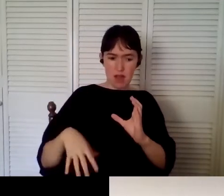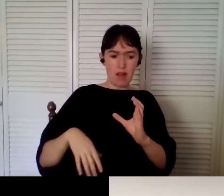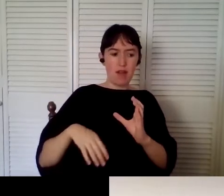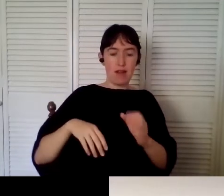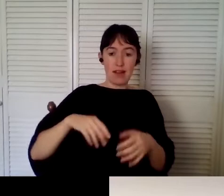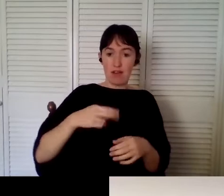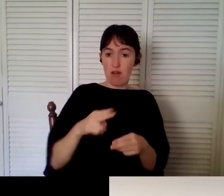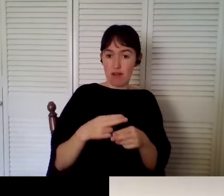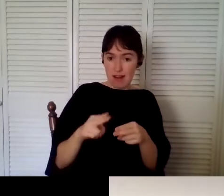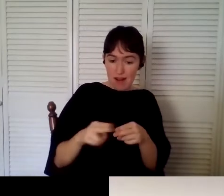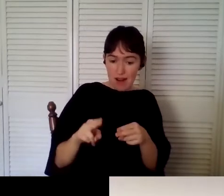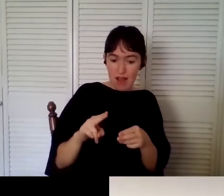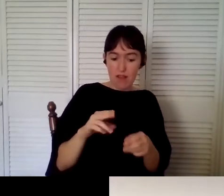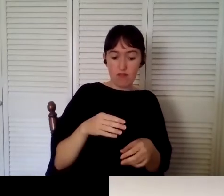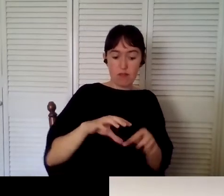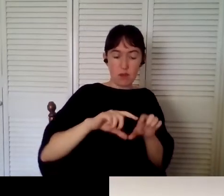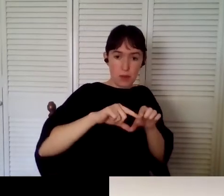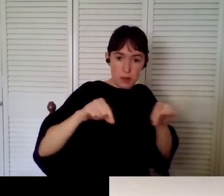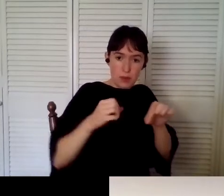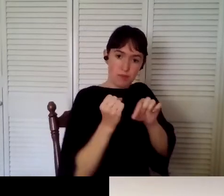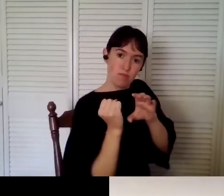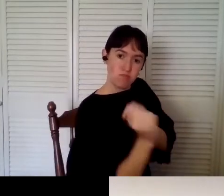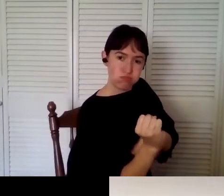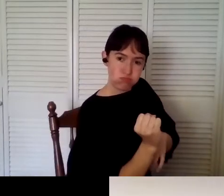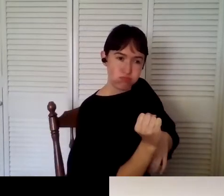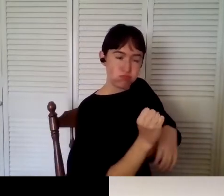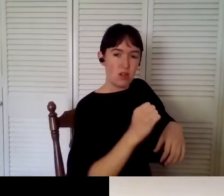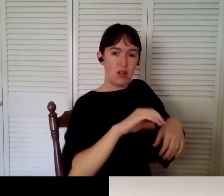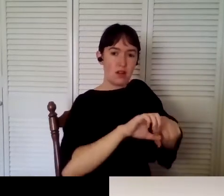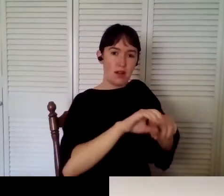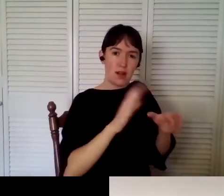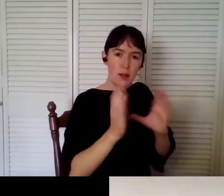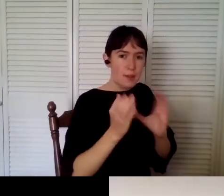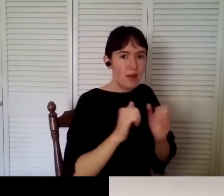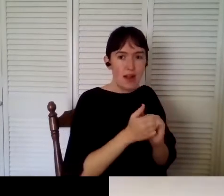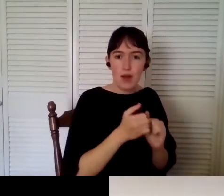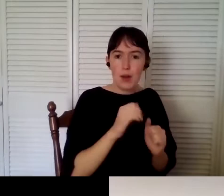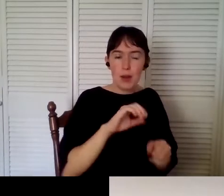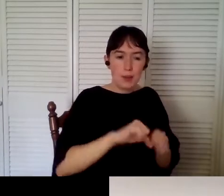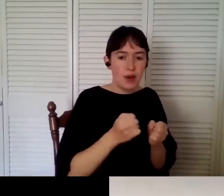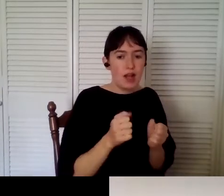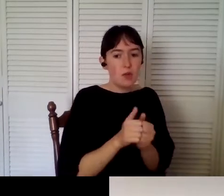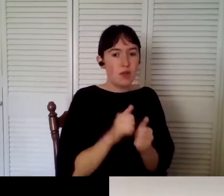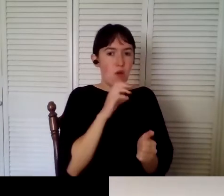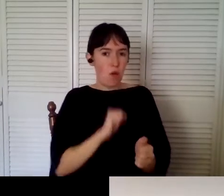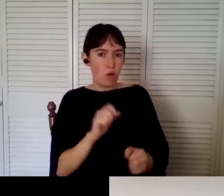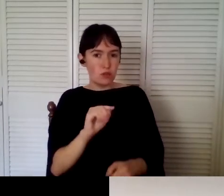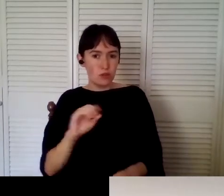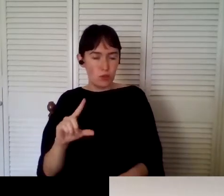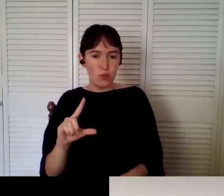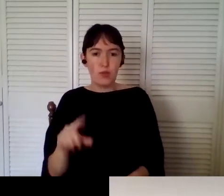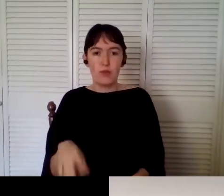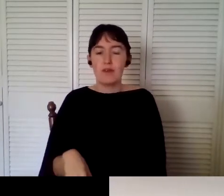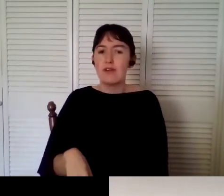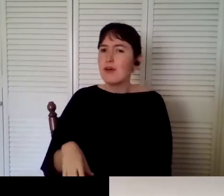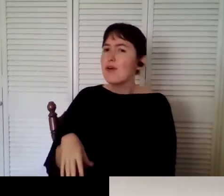all of the different experiments. That's so cool. Yeah, so, it was a lot of fun. It's also, so